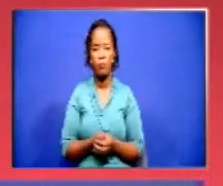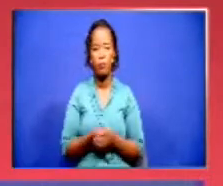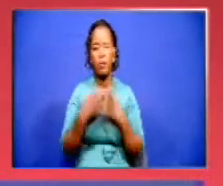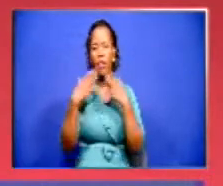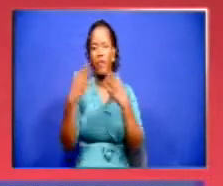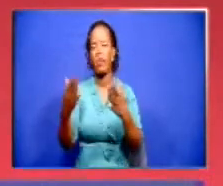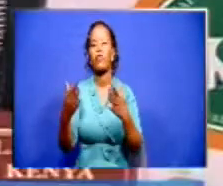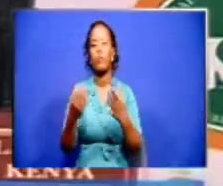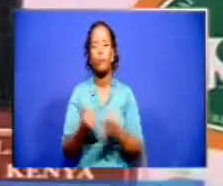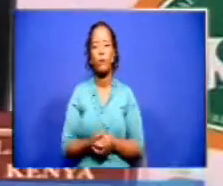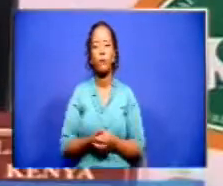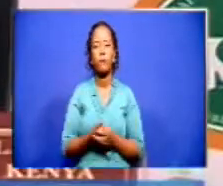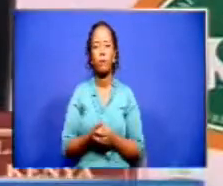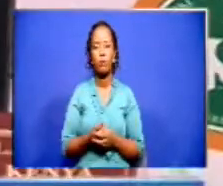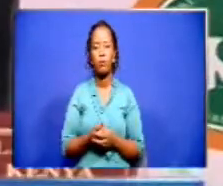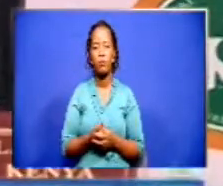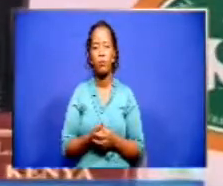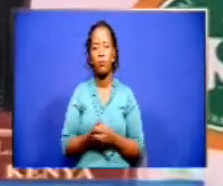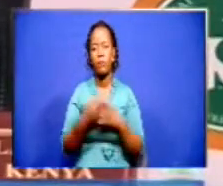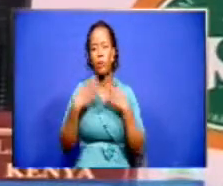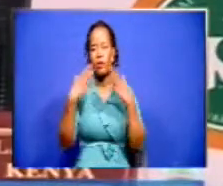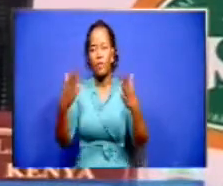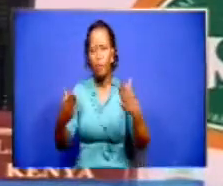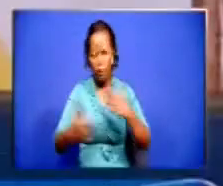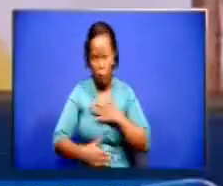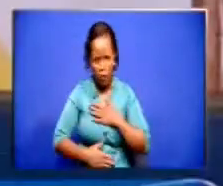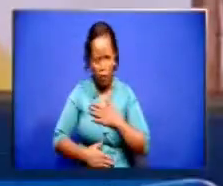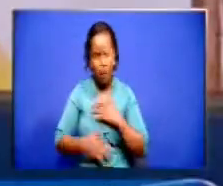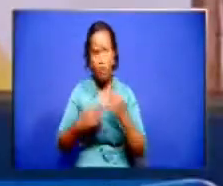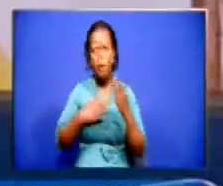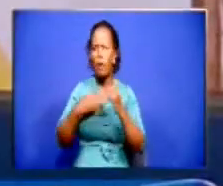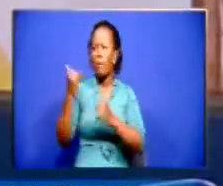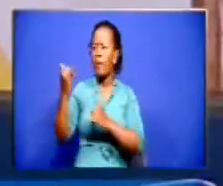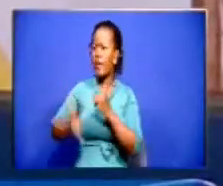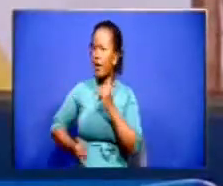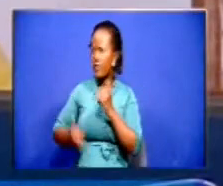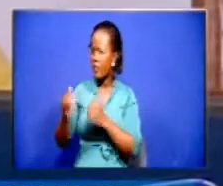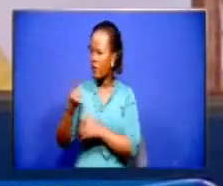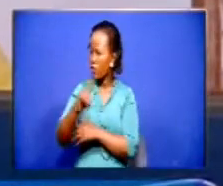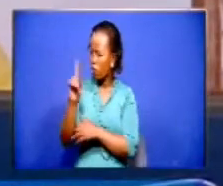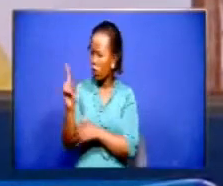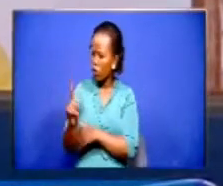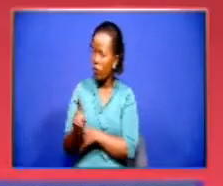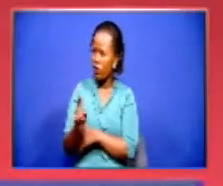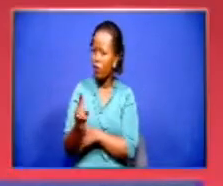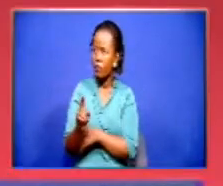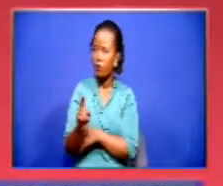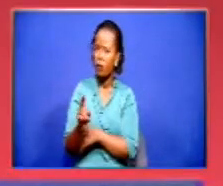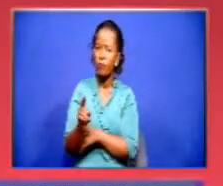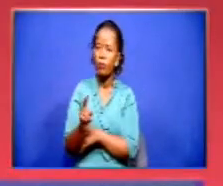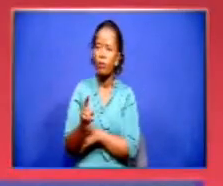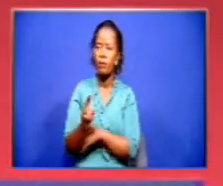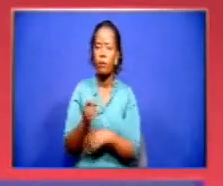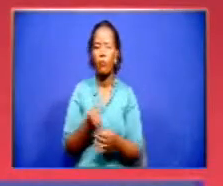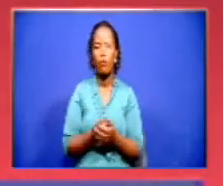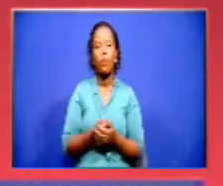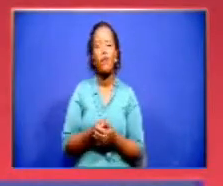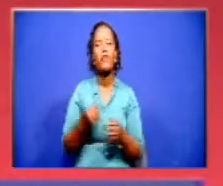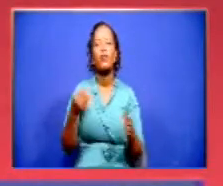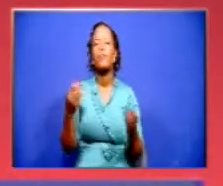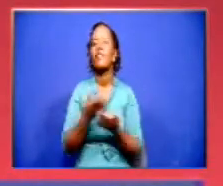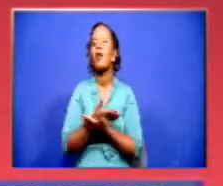Thank you. Thank you, Your Honor. My last question, Your Honor, is in every group,